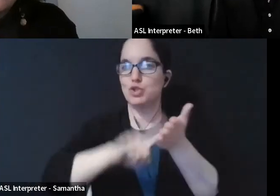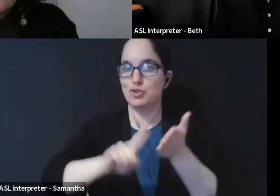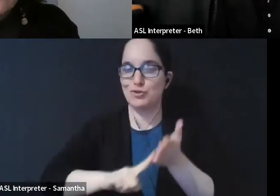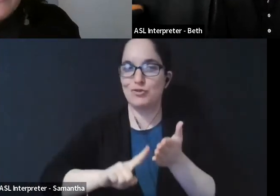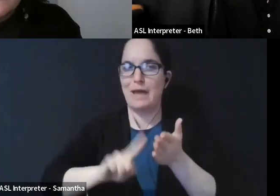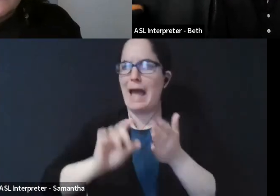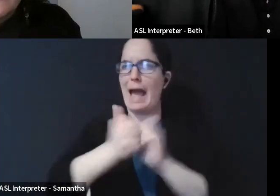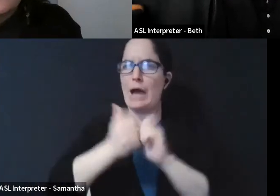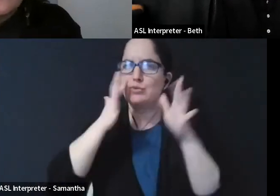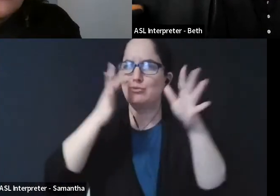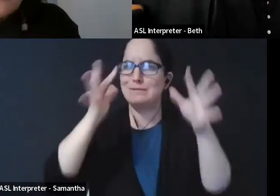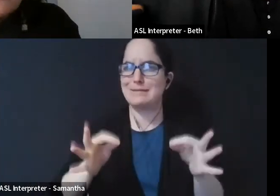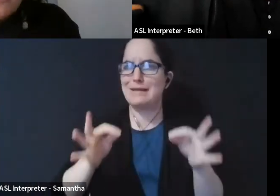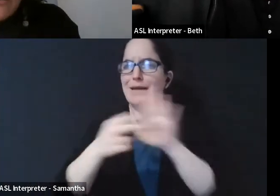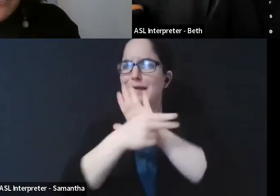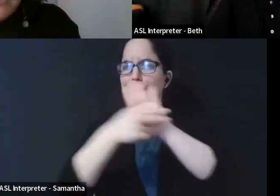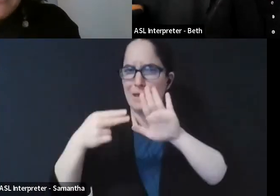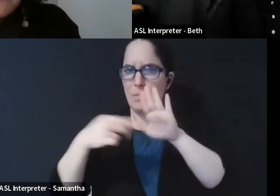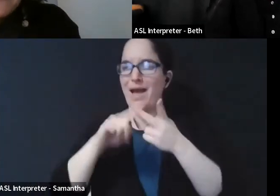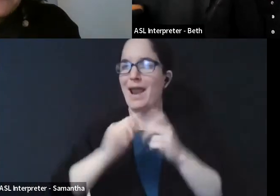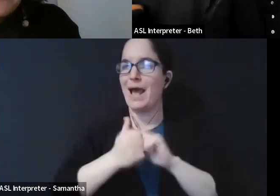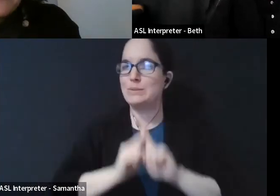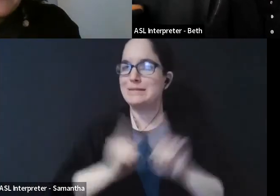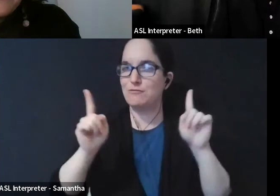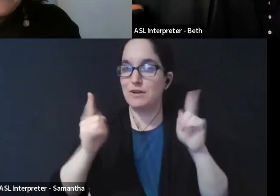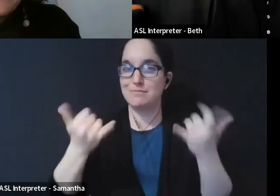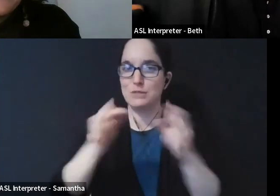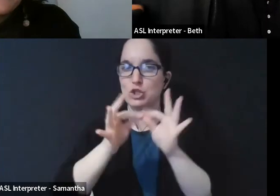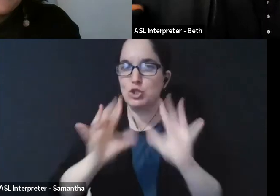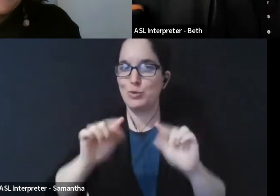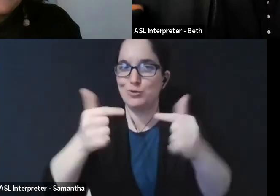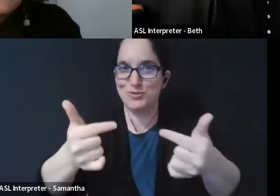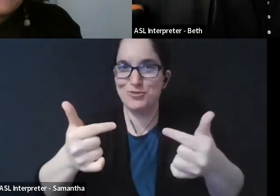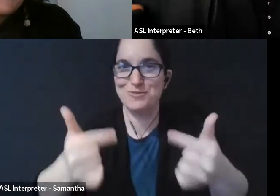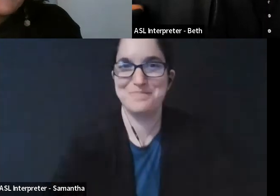So how would you define it, and in what ways is it different?